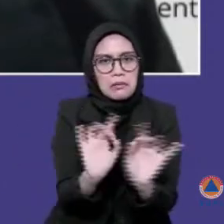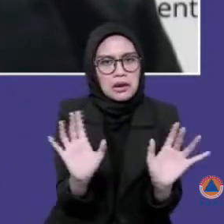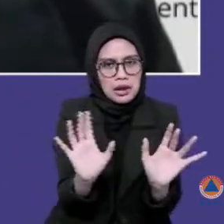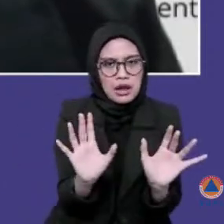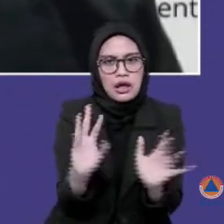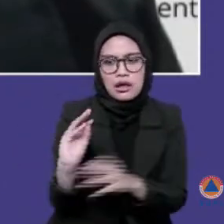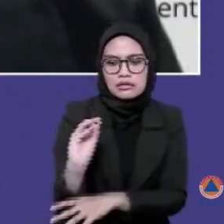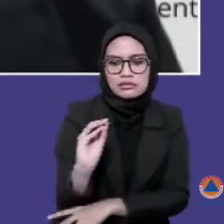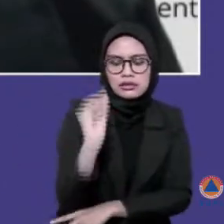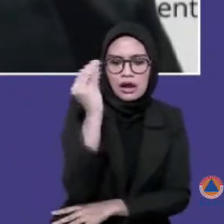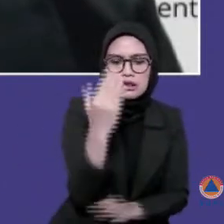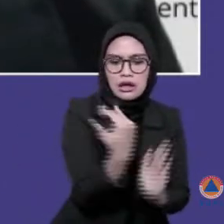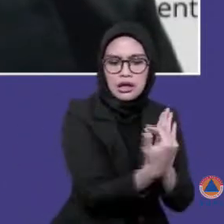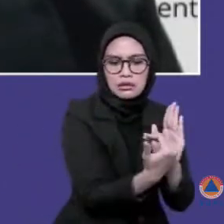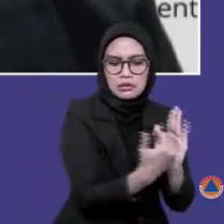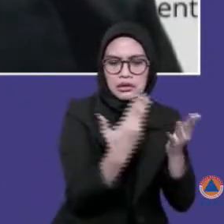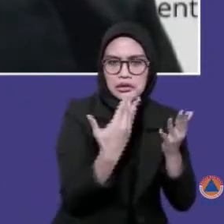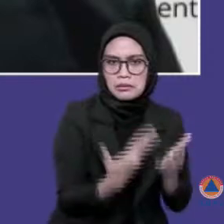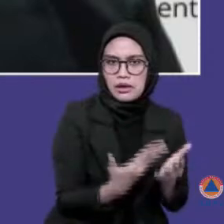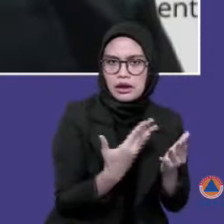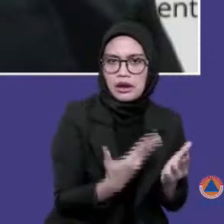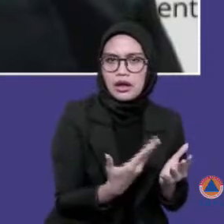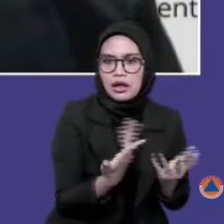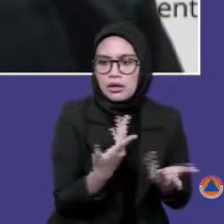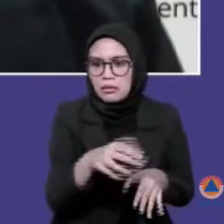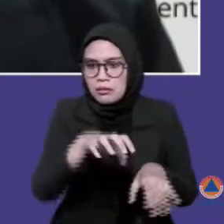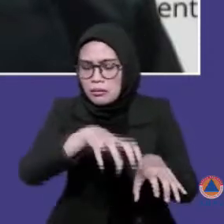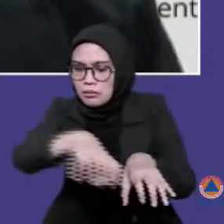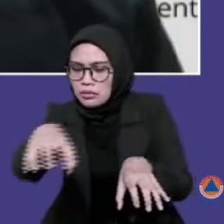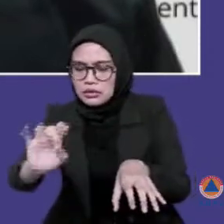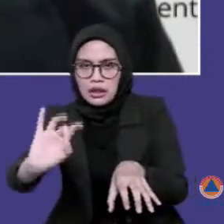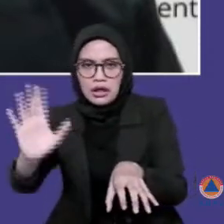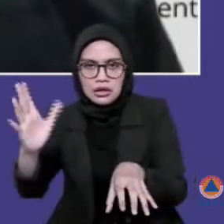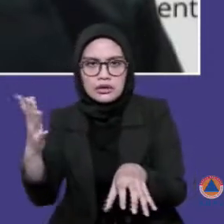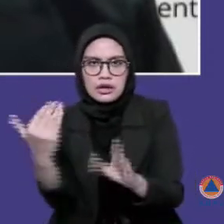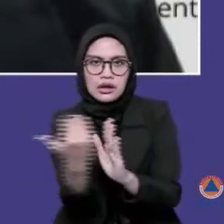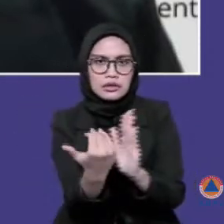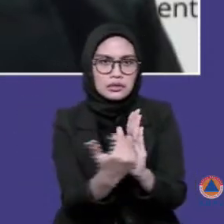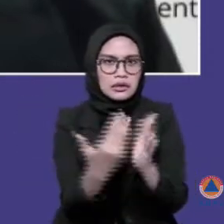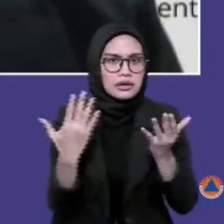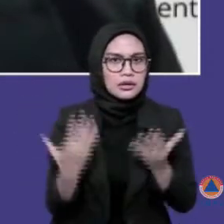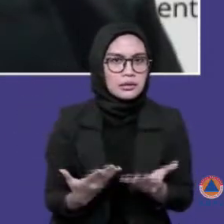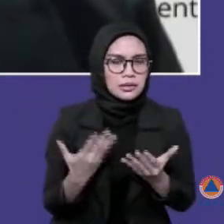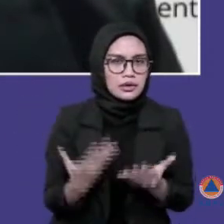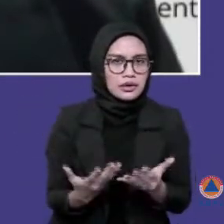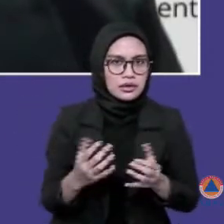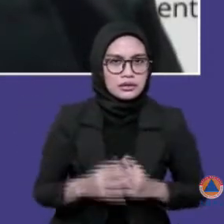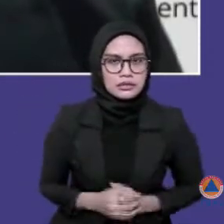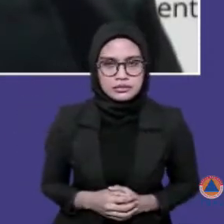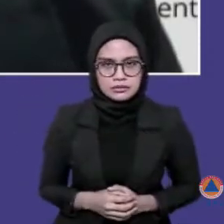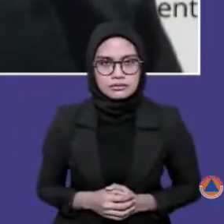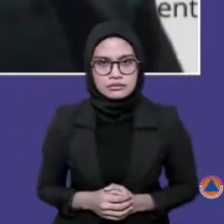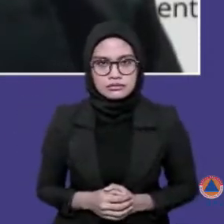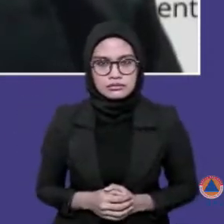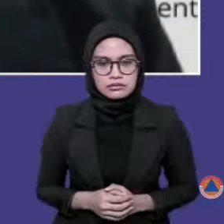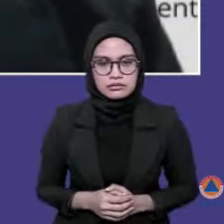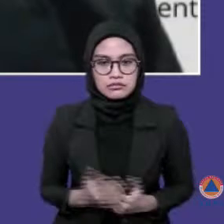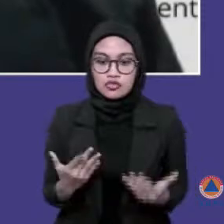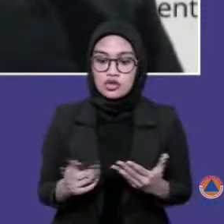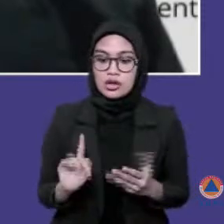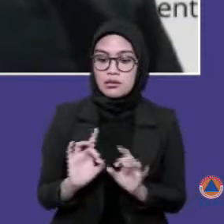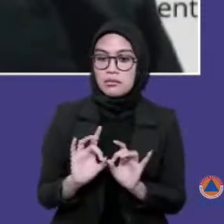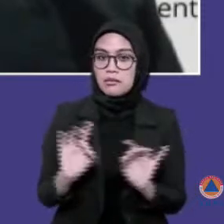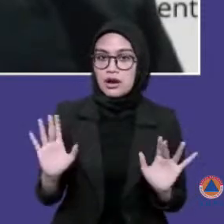in Jakarta, you know, has raced ahead, but I'm just wondering what are the obstacles you're seeing in other parts of